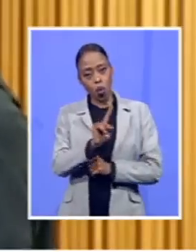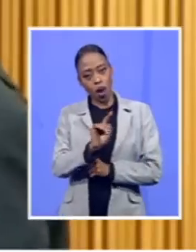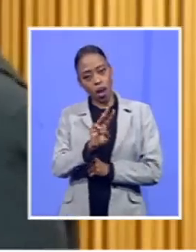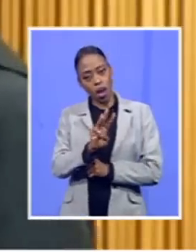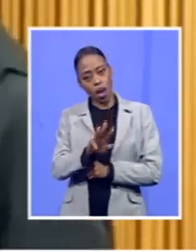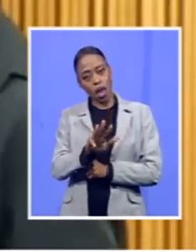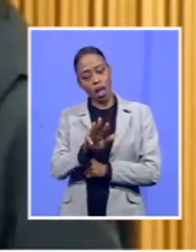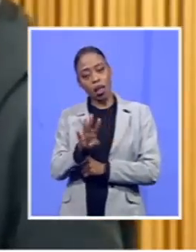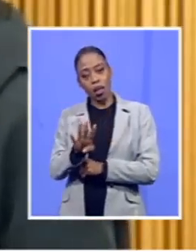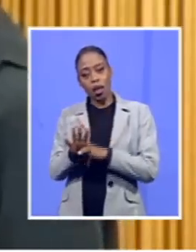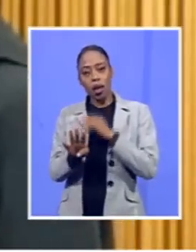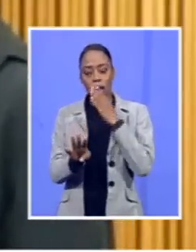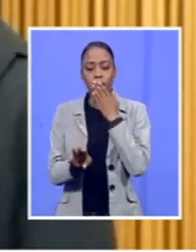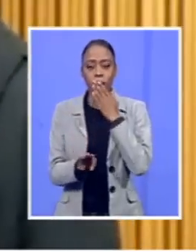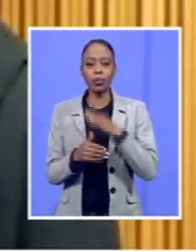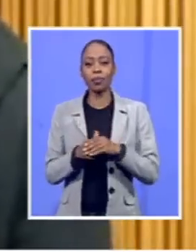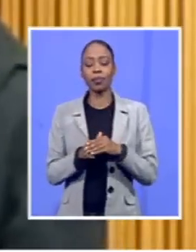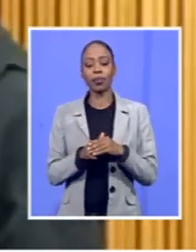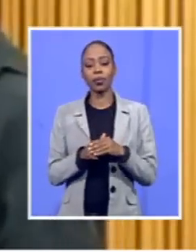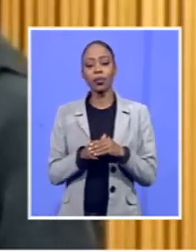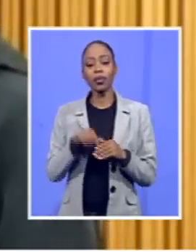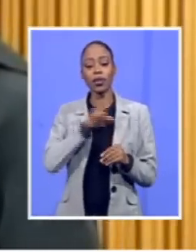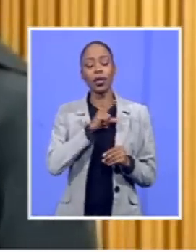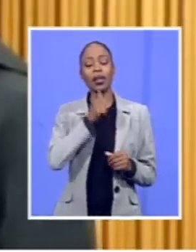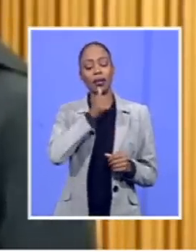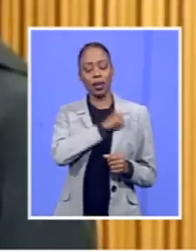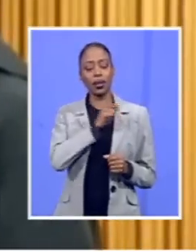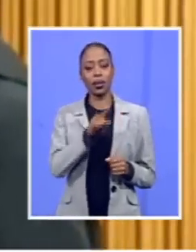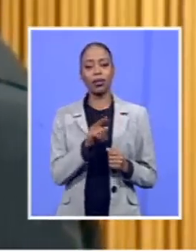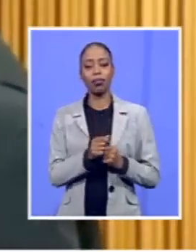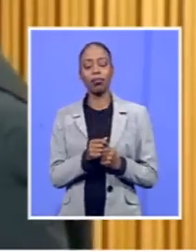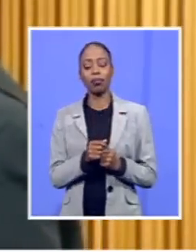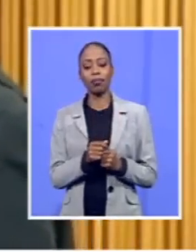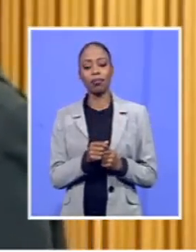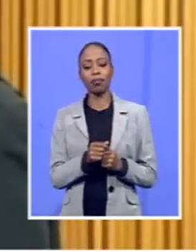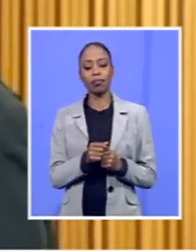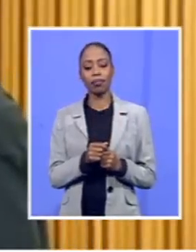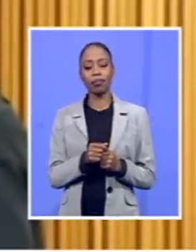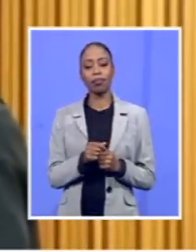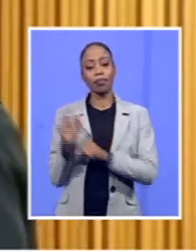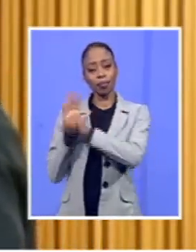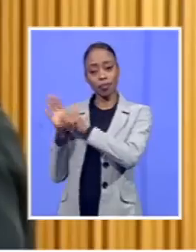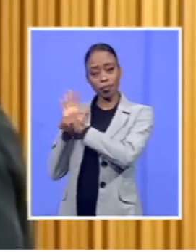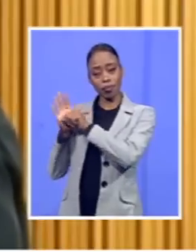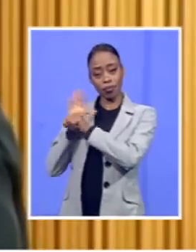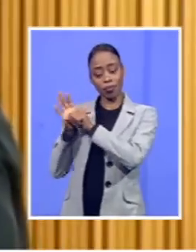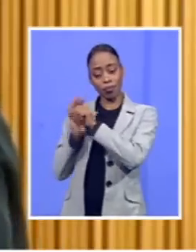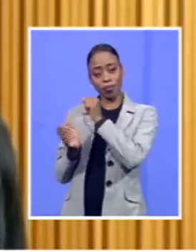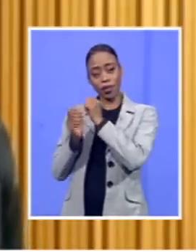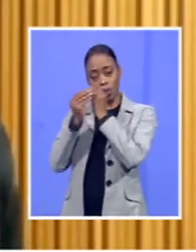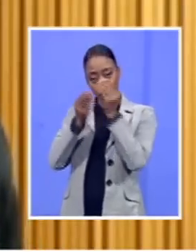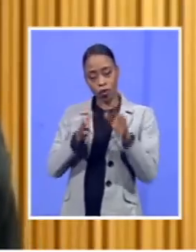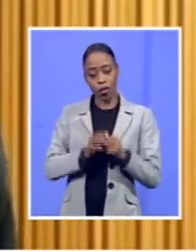194, put it this way. Unfortunately, the reason I can give you a brief history of how this came about.